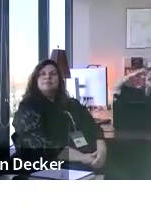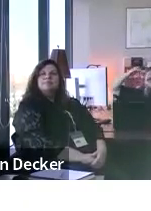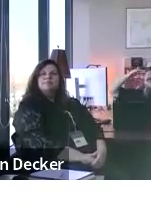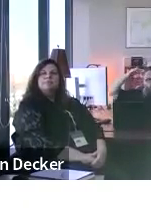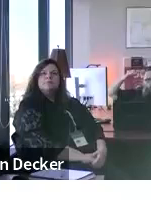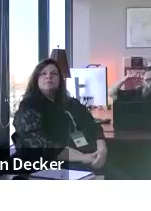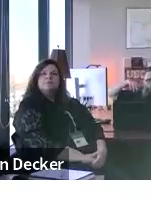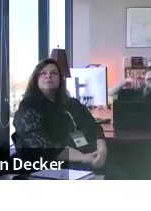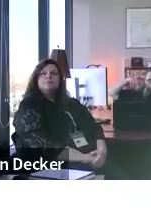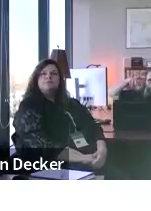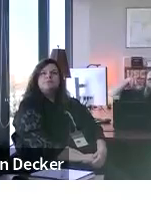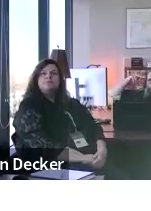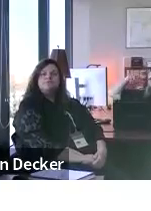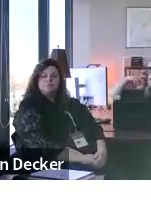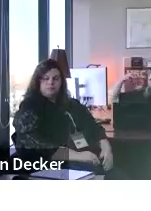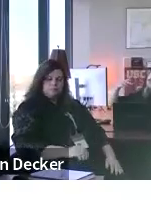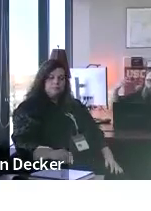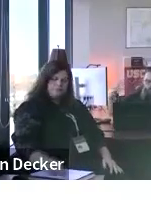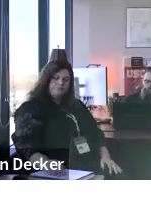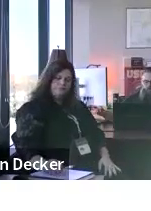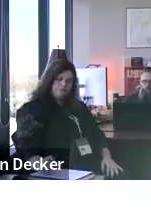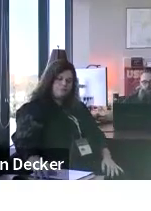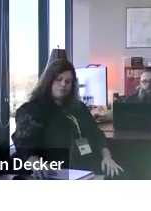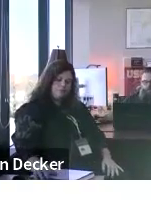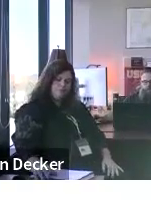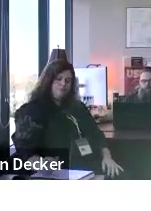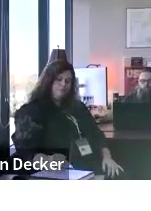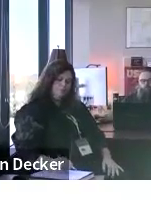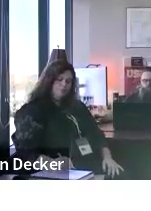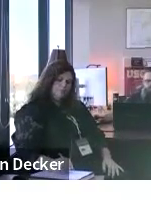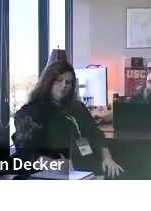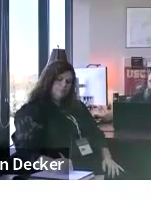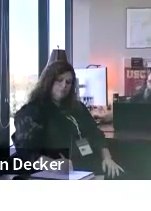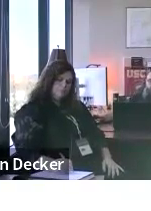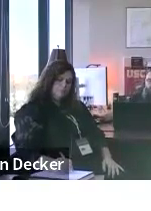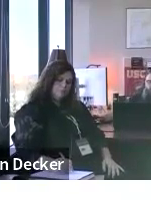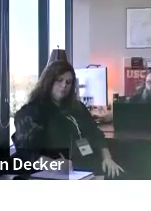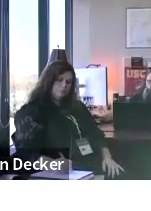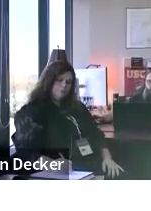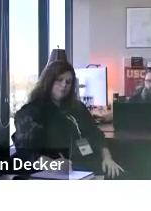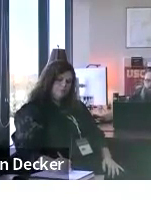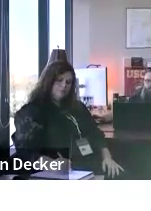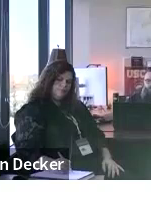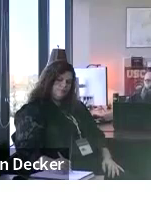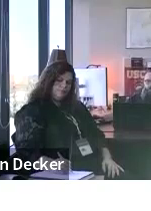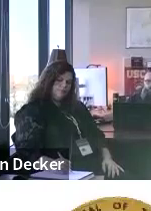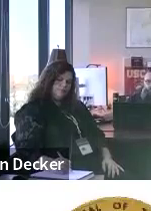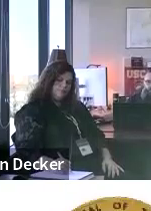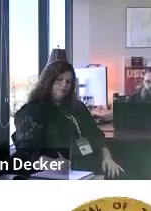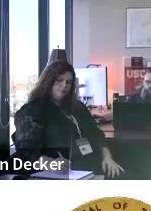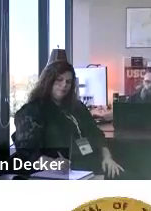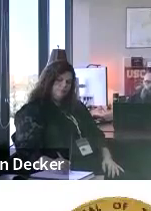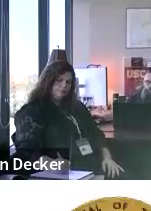the overall overview of the rate study implementation, including some